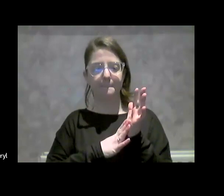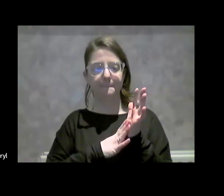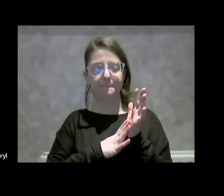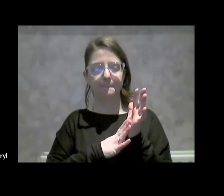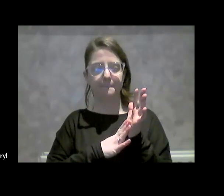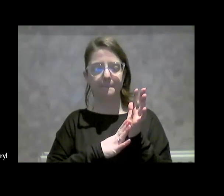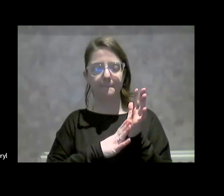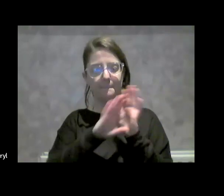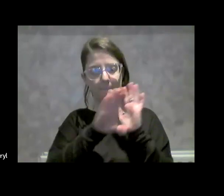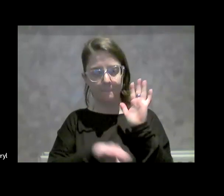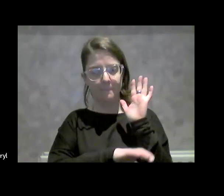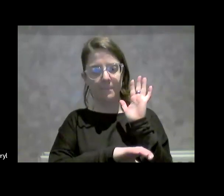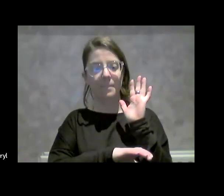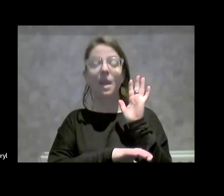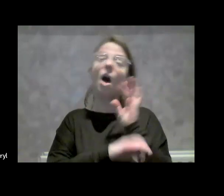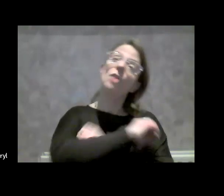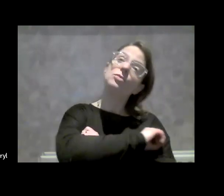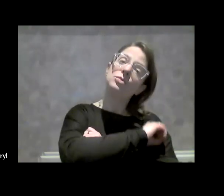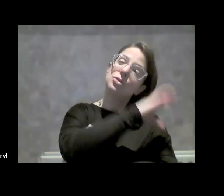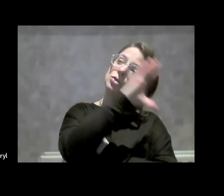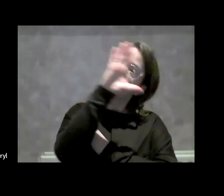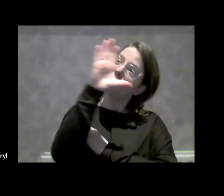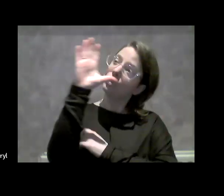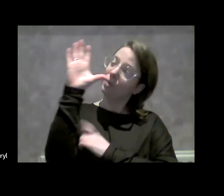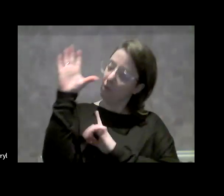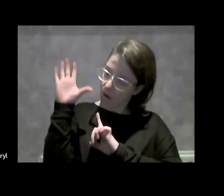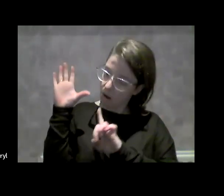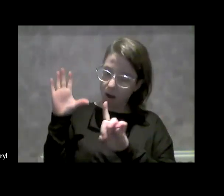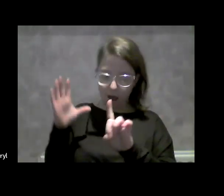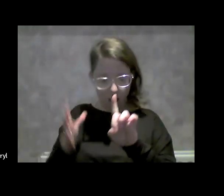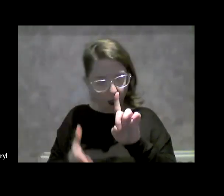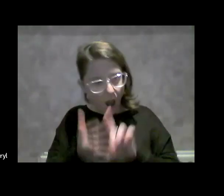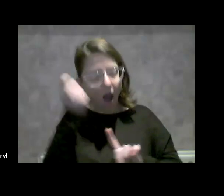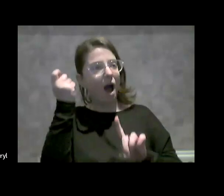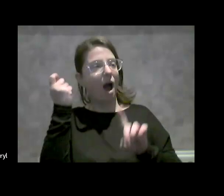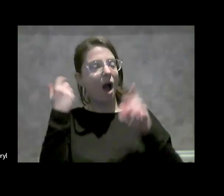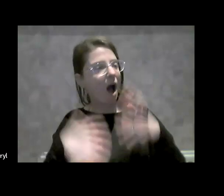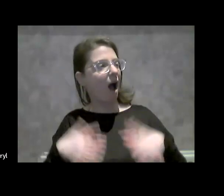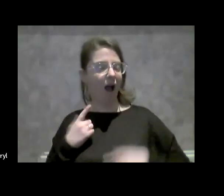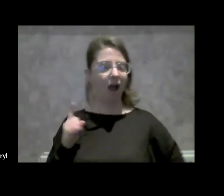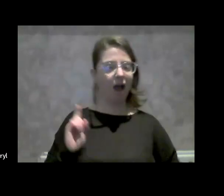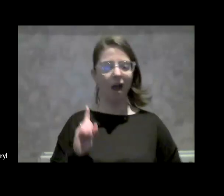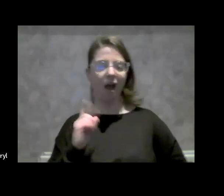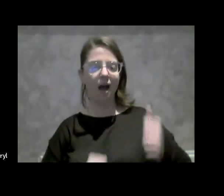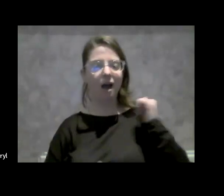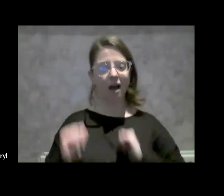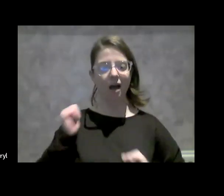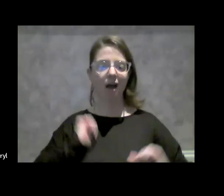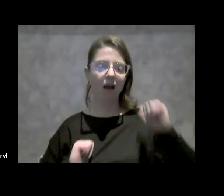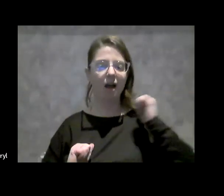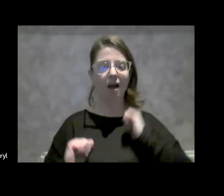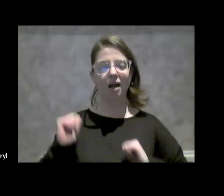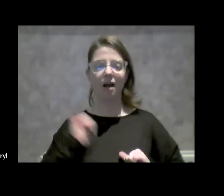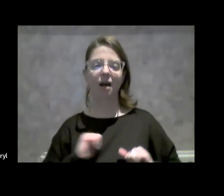Dazzled by sun, staggering, transported, found, struck, wagging, all dog before walk,